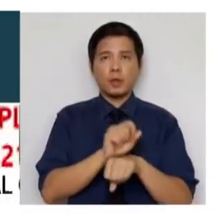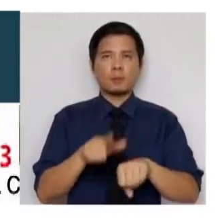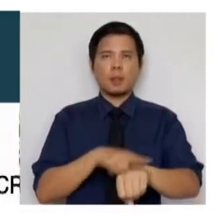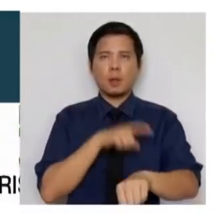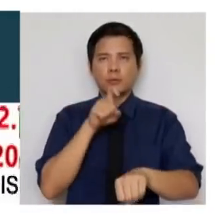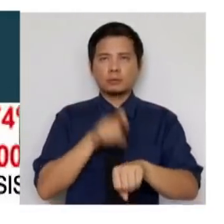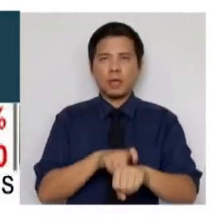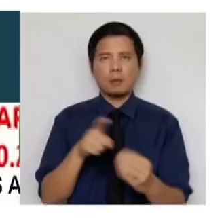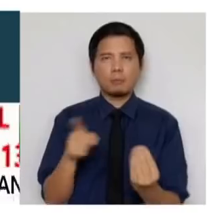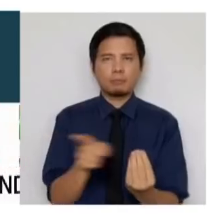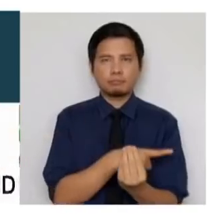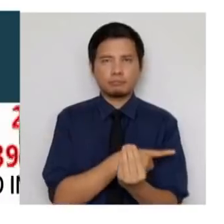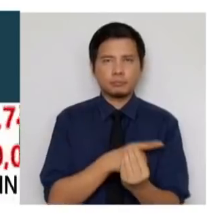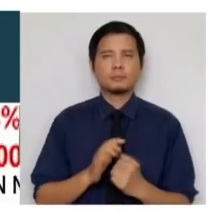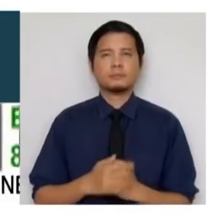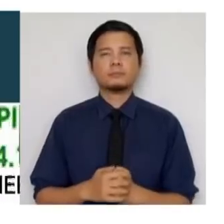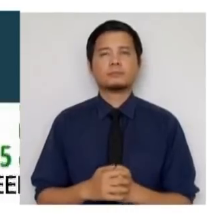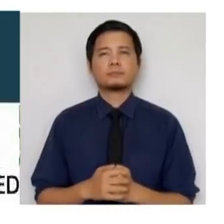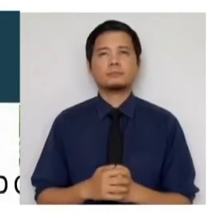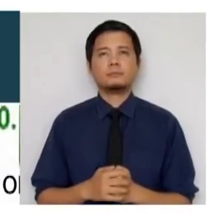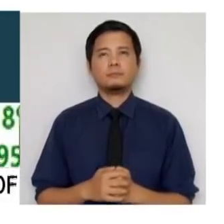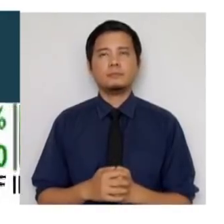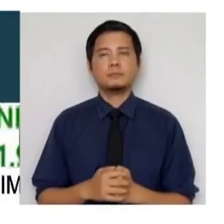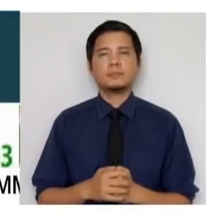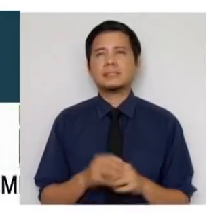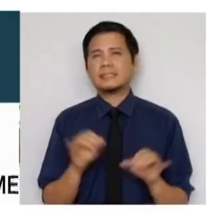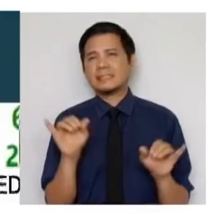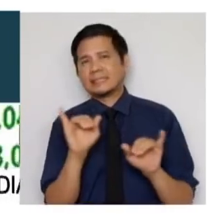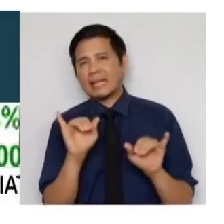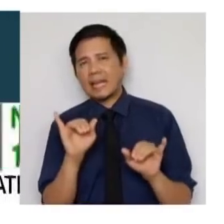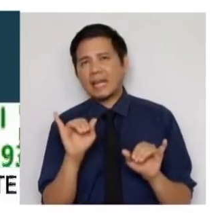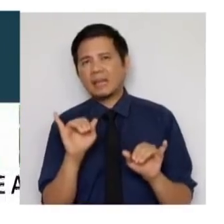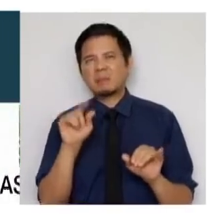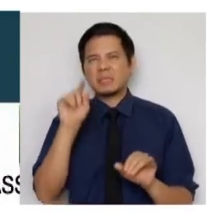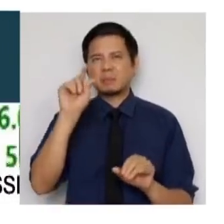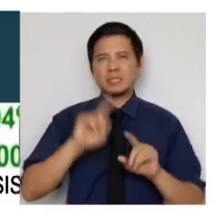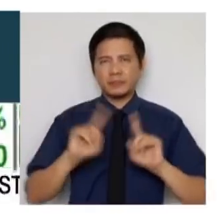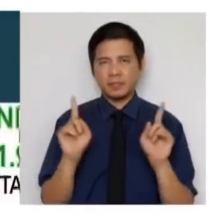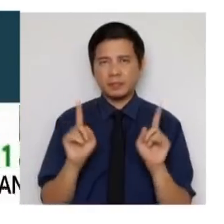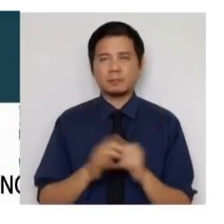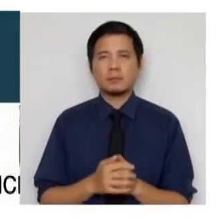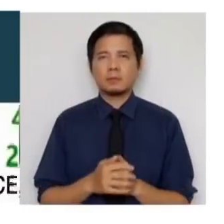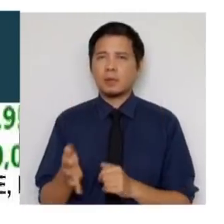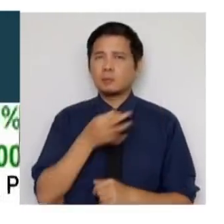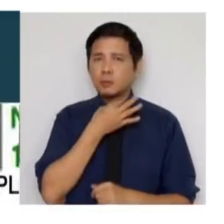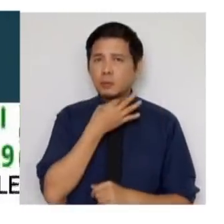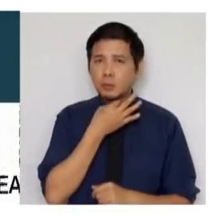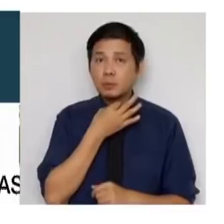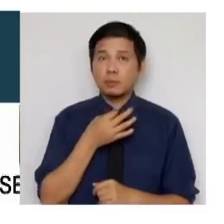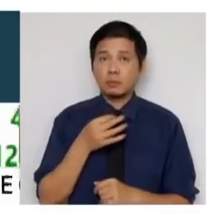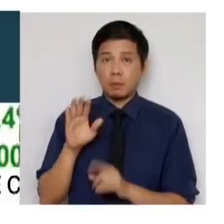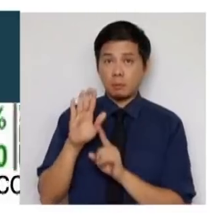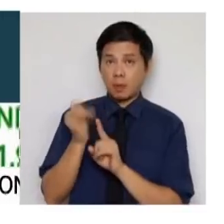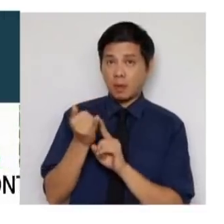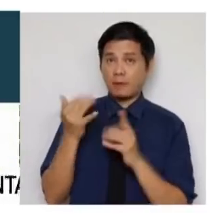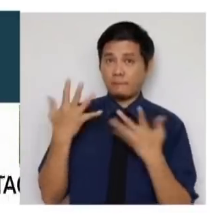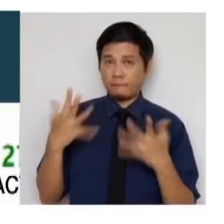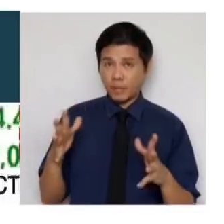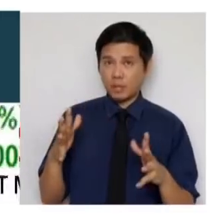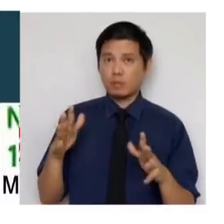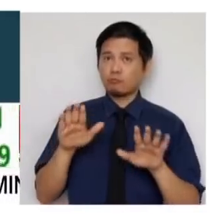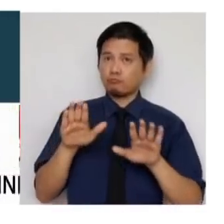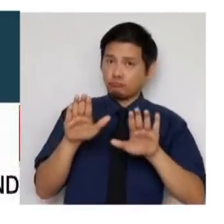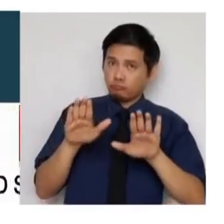now. So it's similar but different. So did you get the assurance from the barangay officials that this will